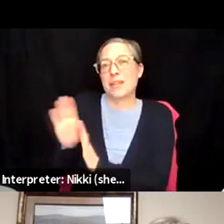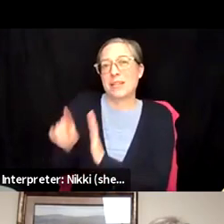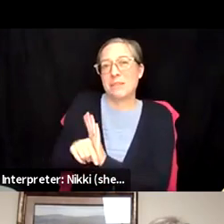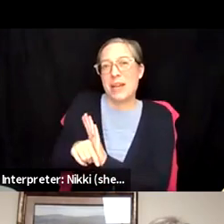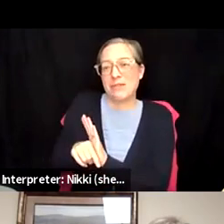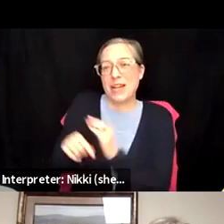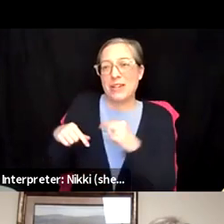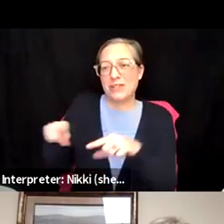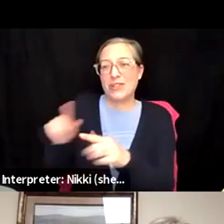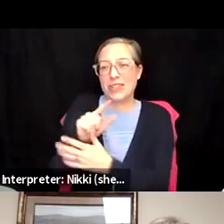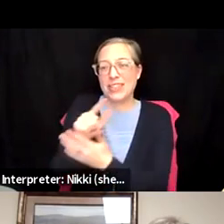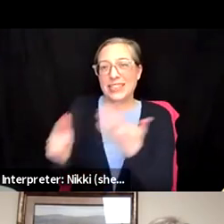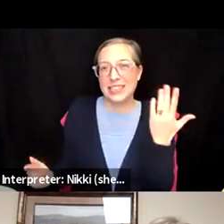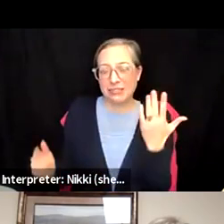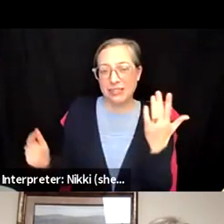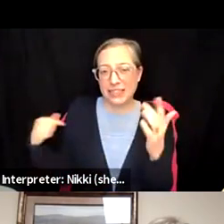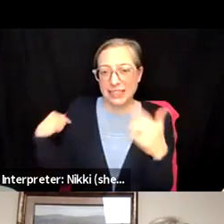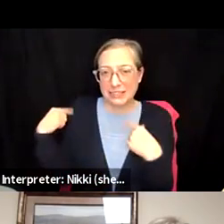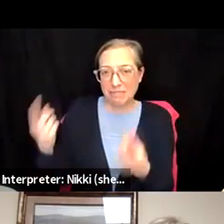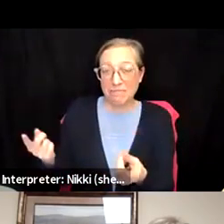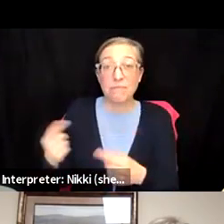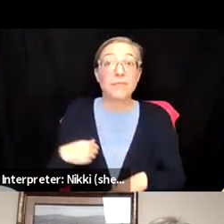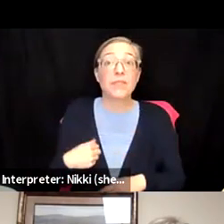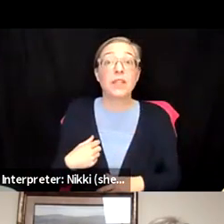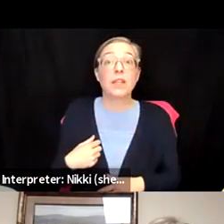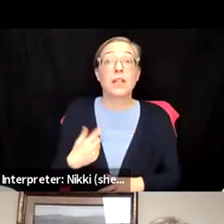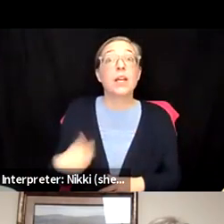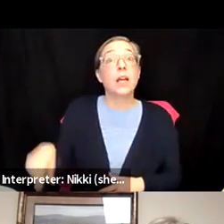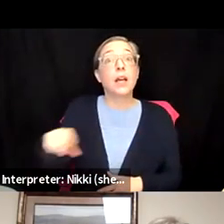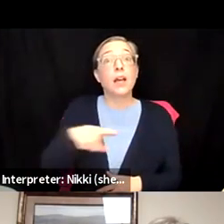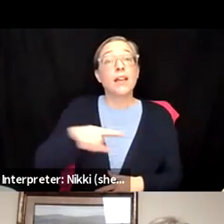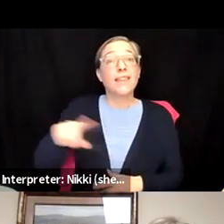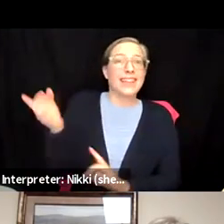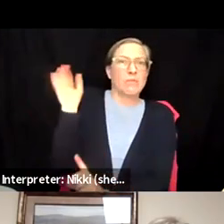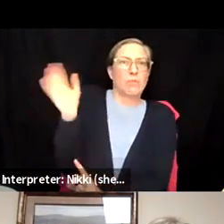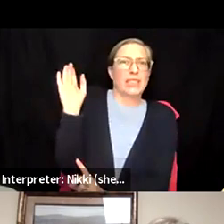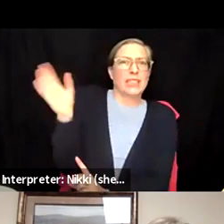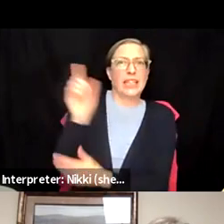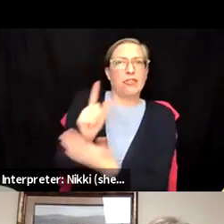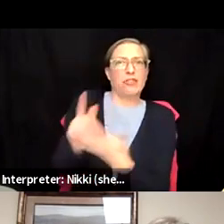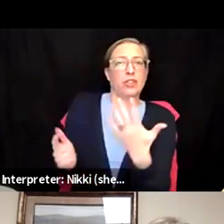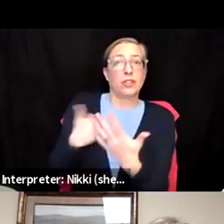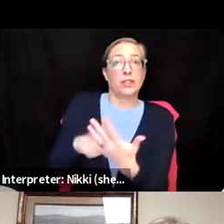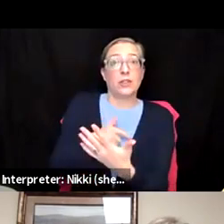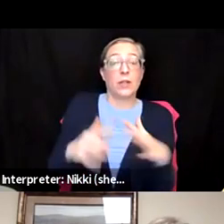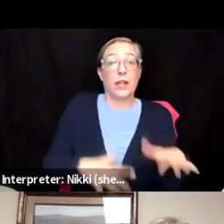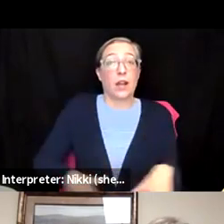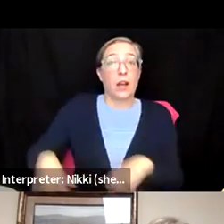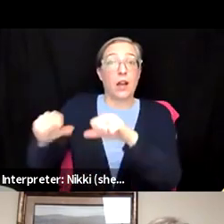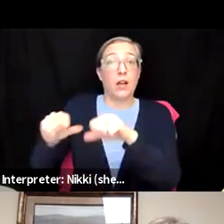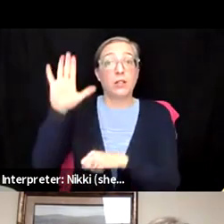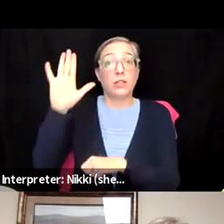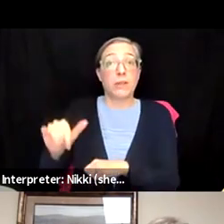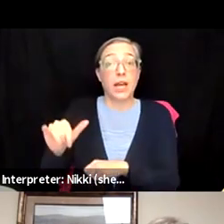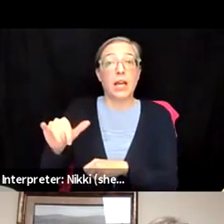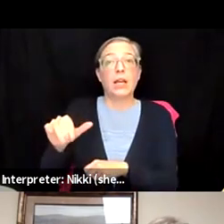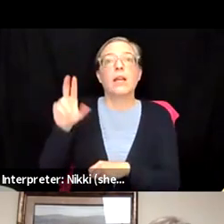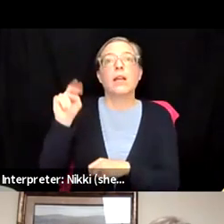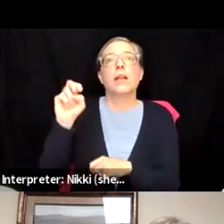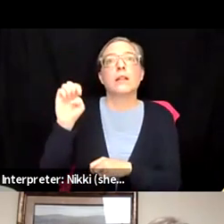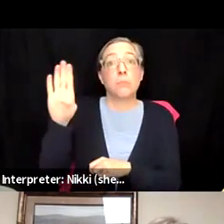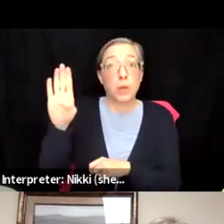sessions have been put together by what is known now as the Nebraska Disability